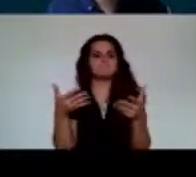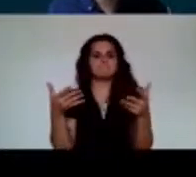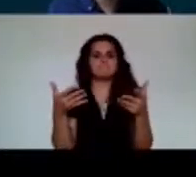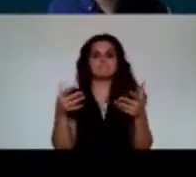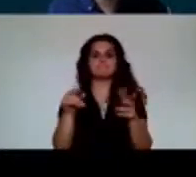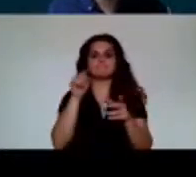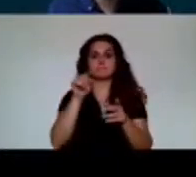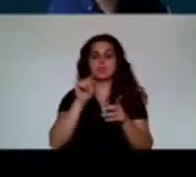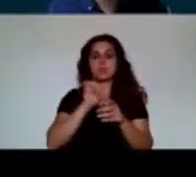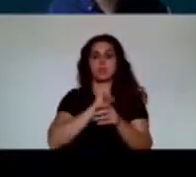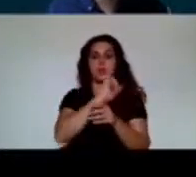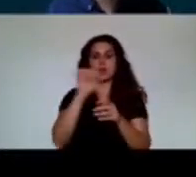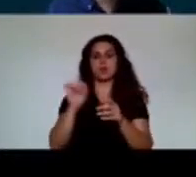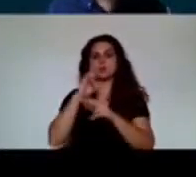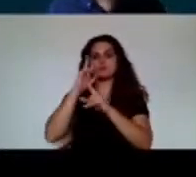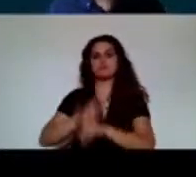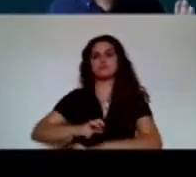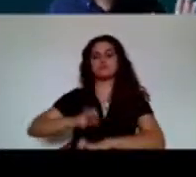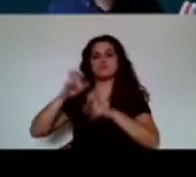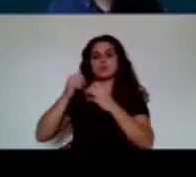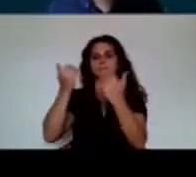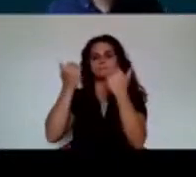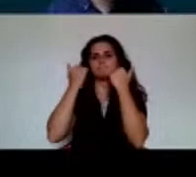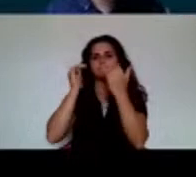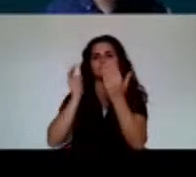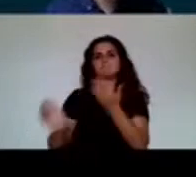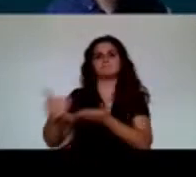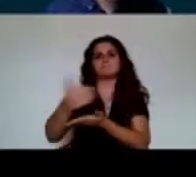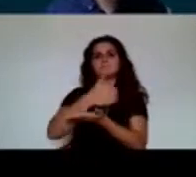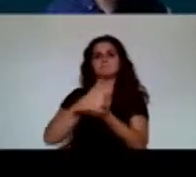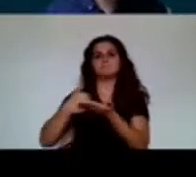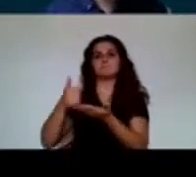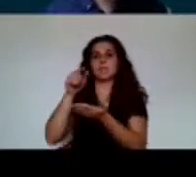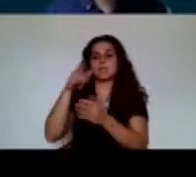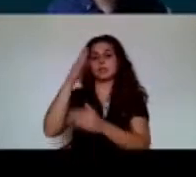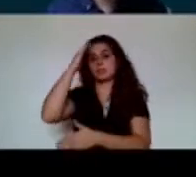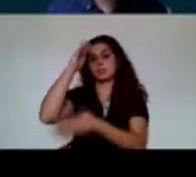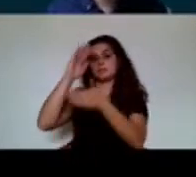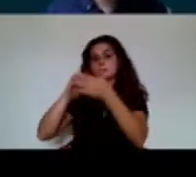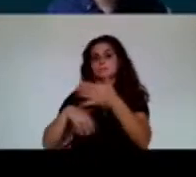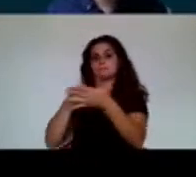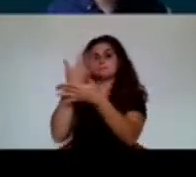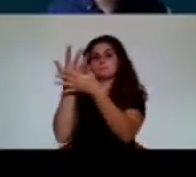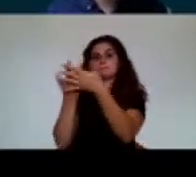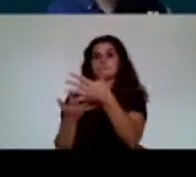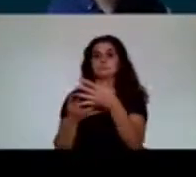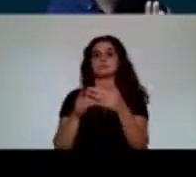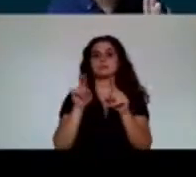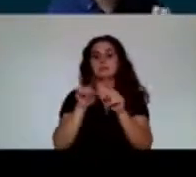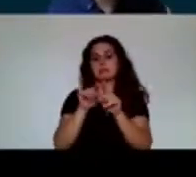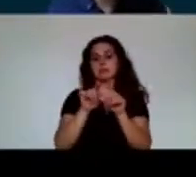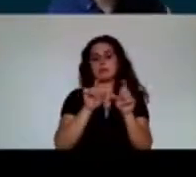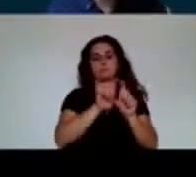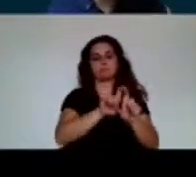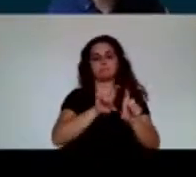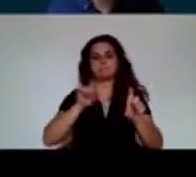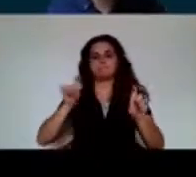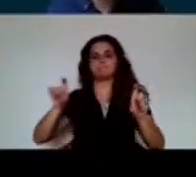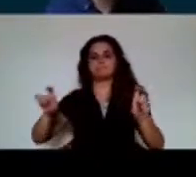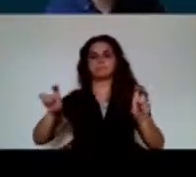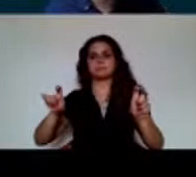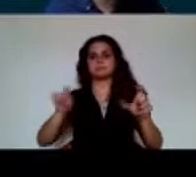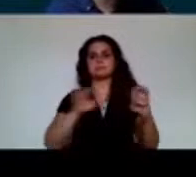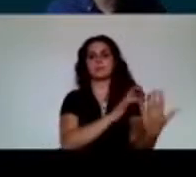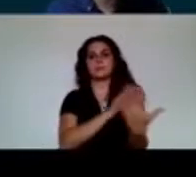are our findings. So here we're splitting the results by the age of the attendee in